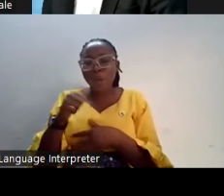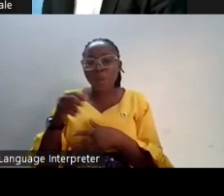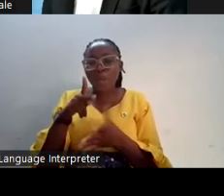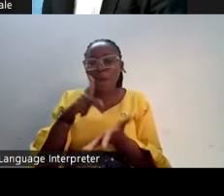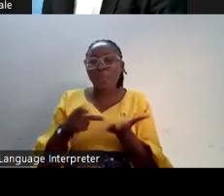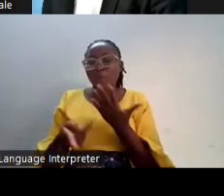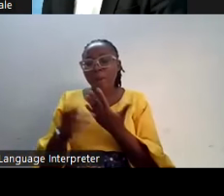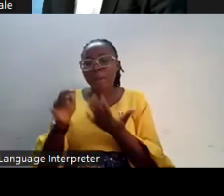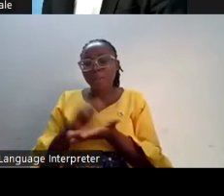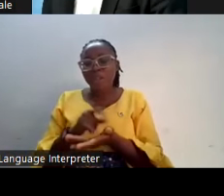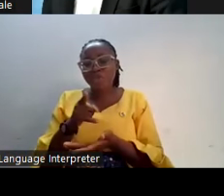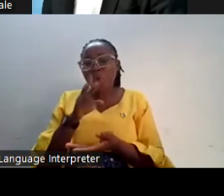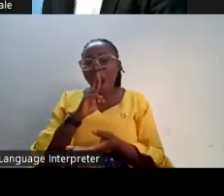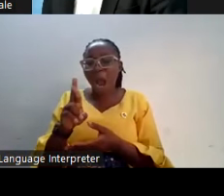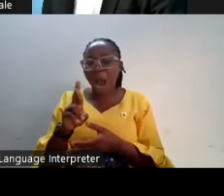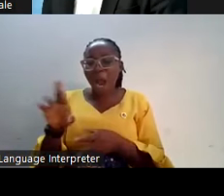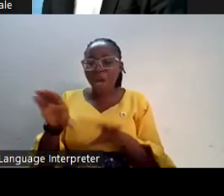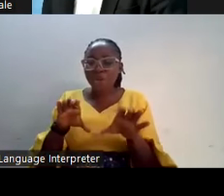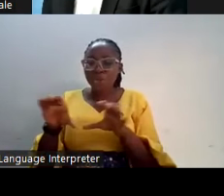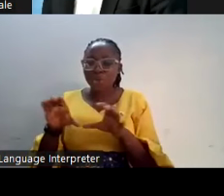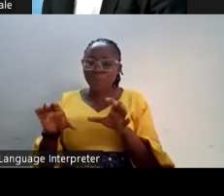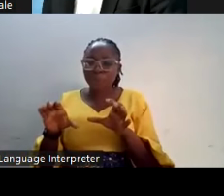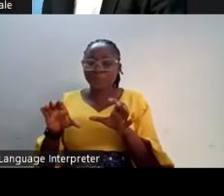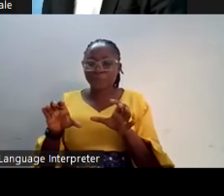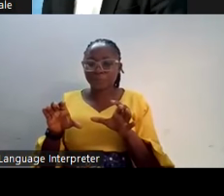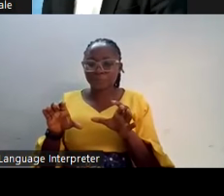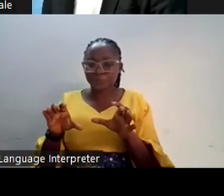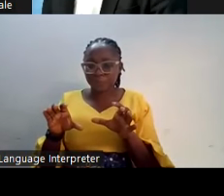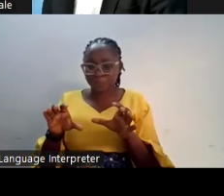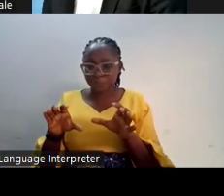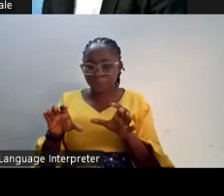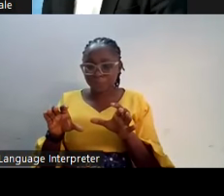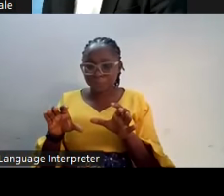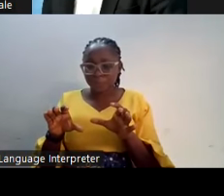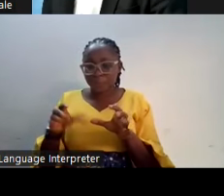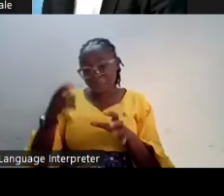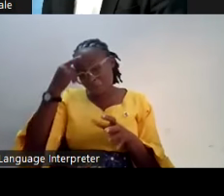be in school districts. And then for accountability,